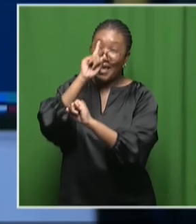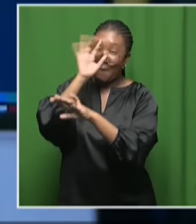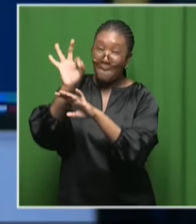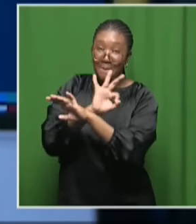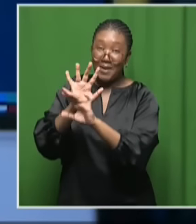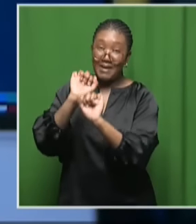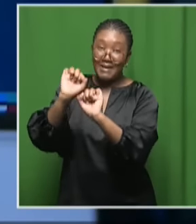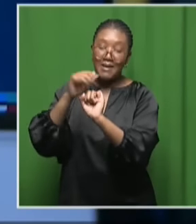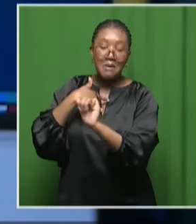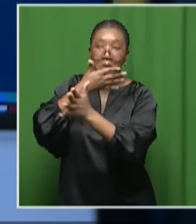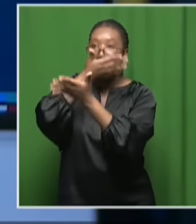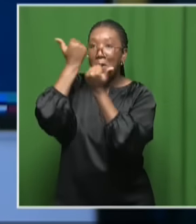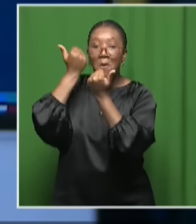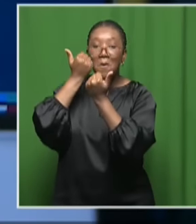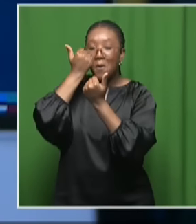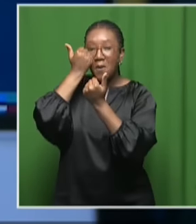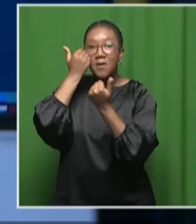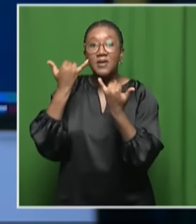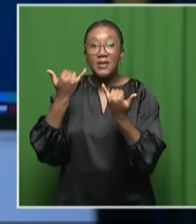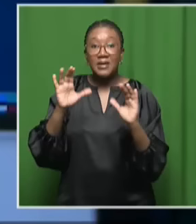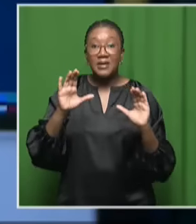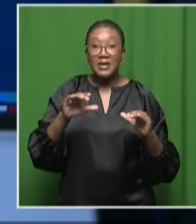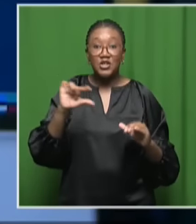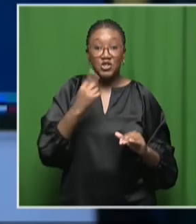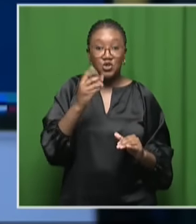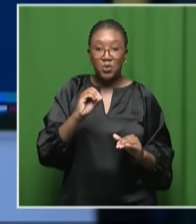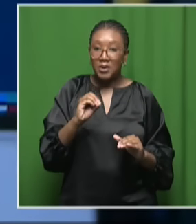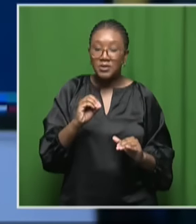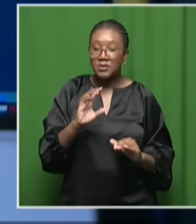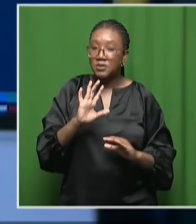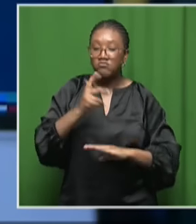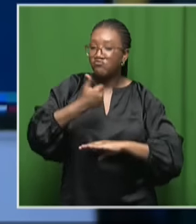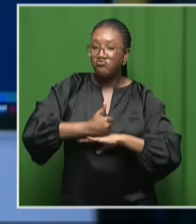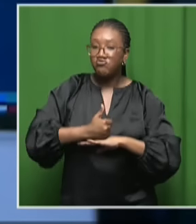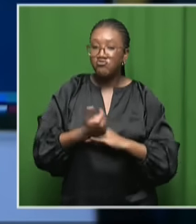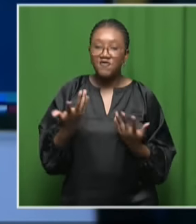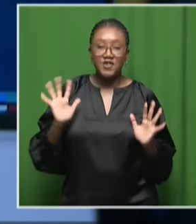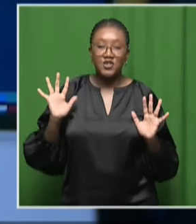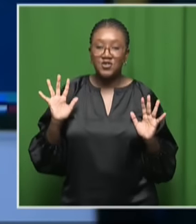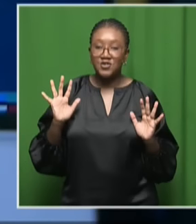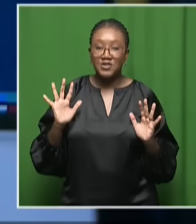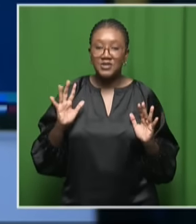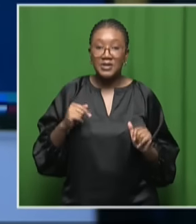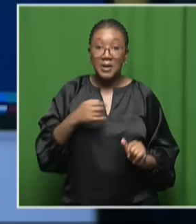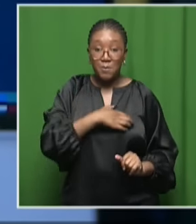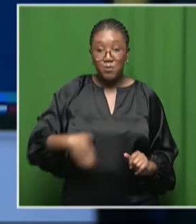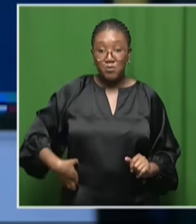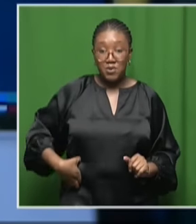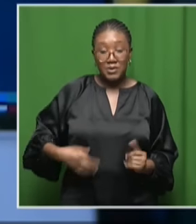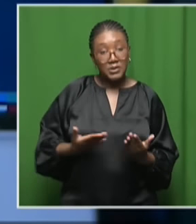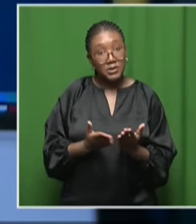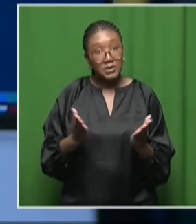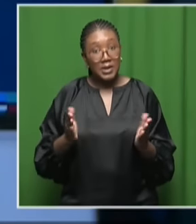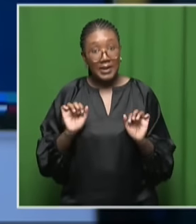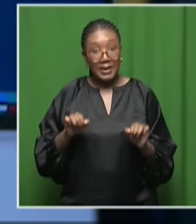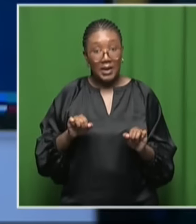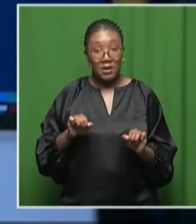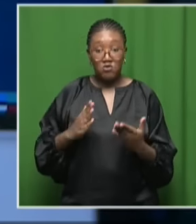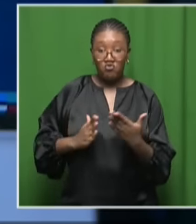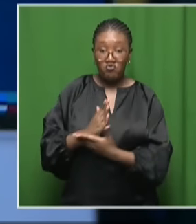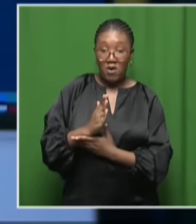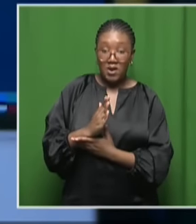this: the G20 membership exists and it's fixed, right? No presidency has the